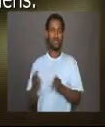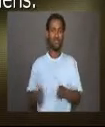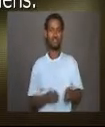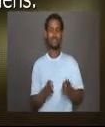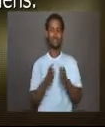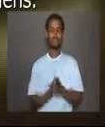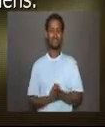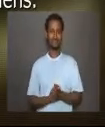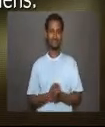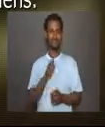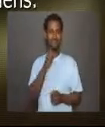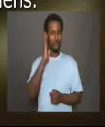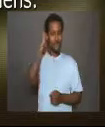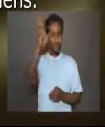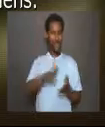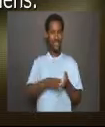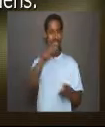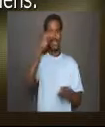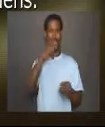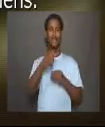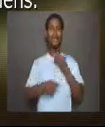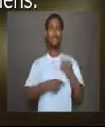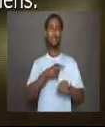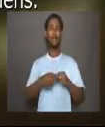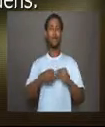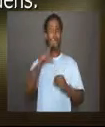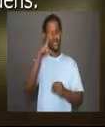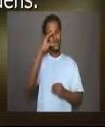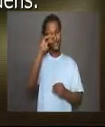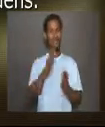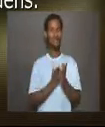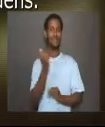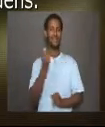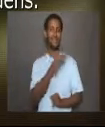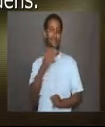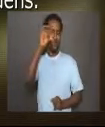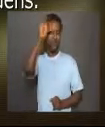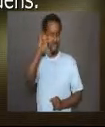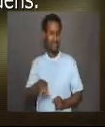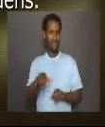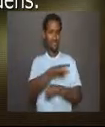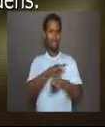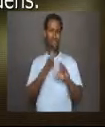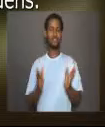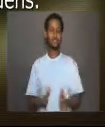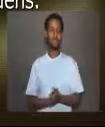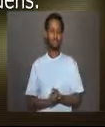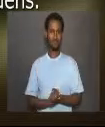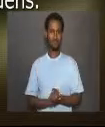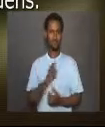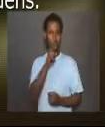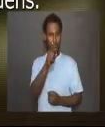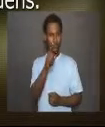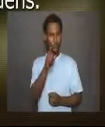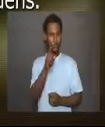will learn about human rights and the obligations of citizens. You will also learn